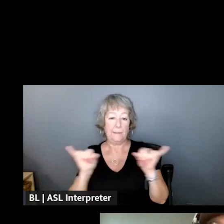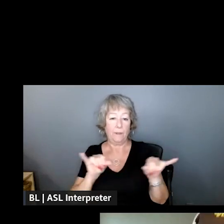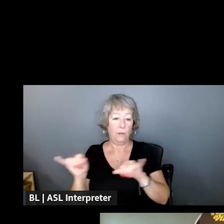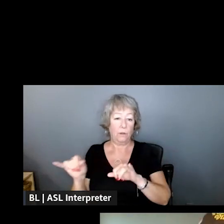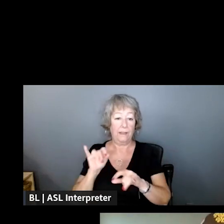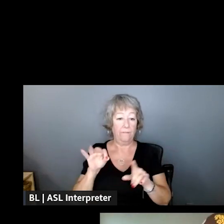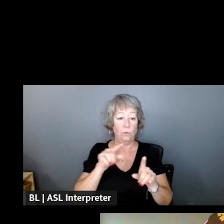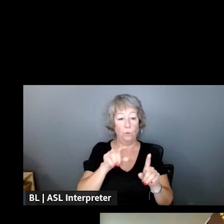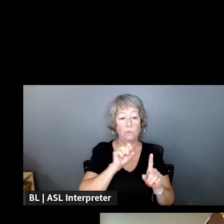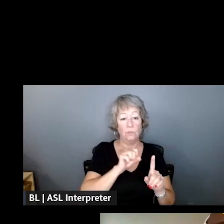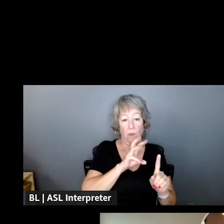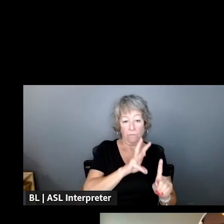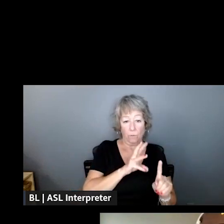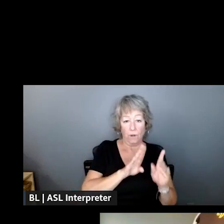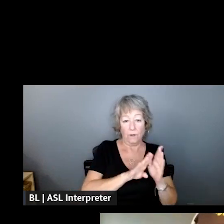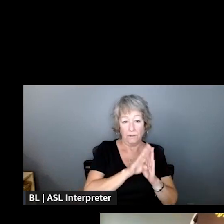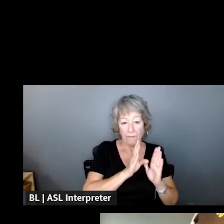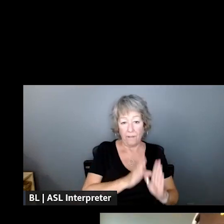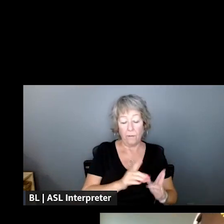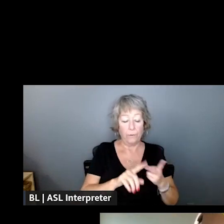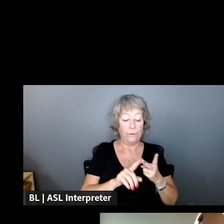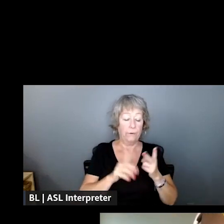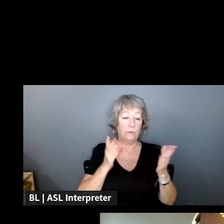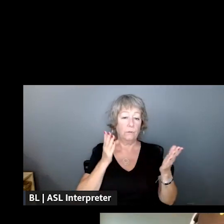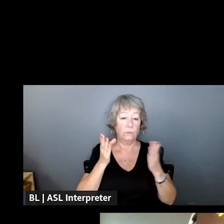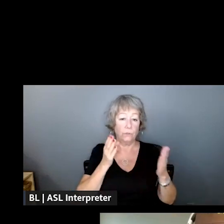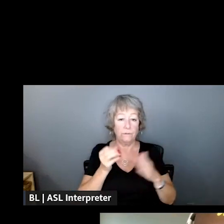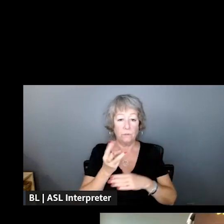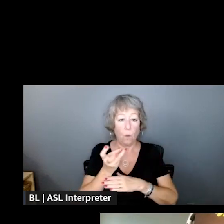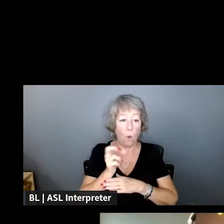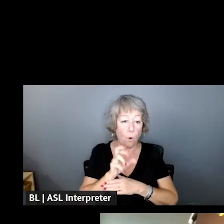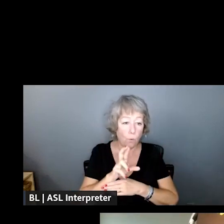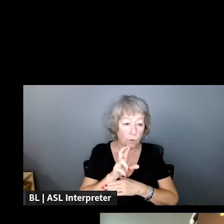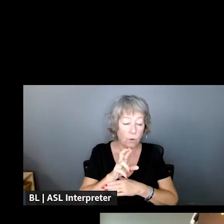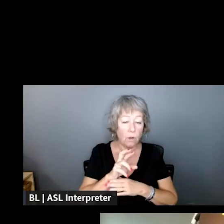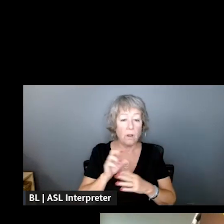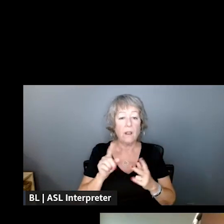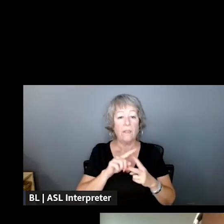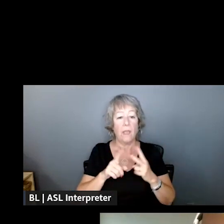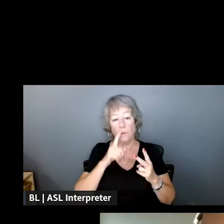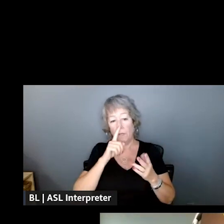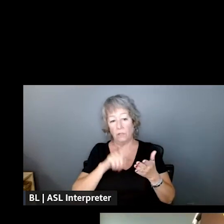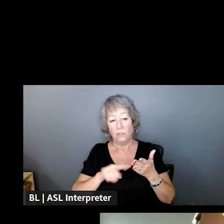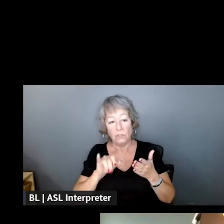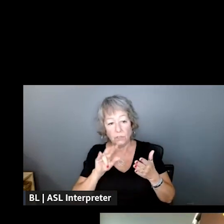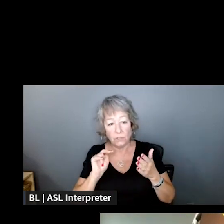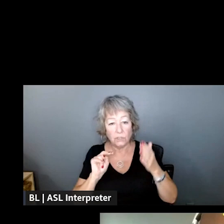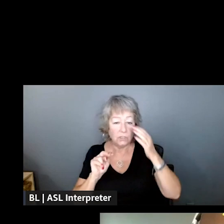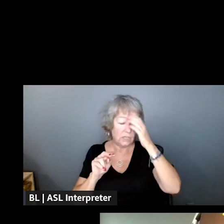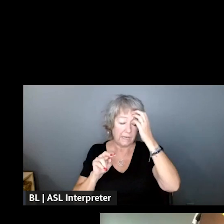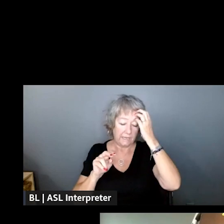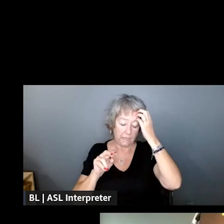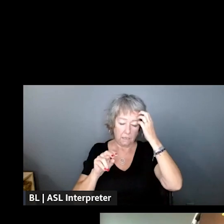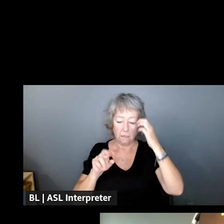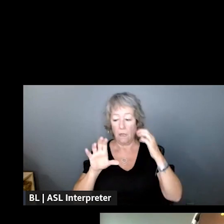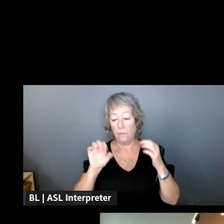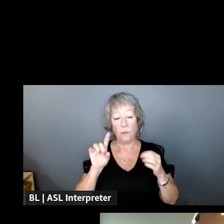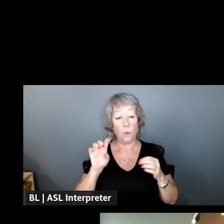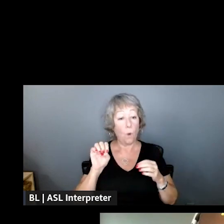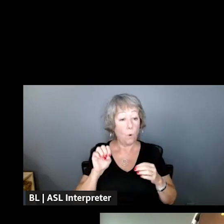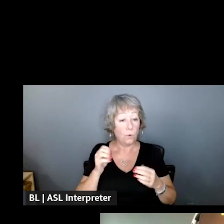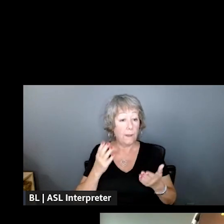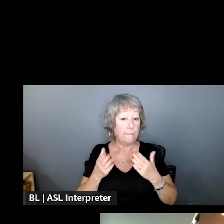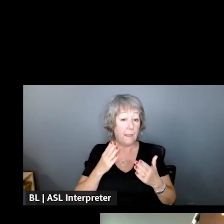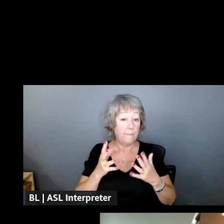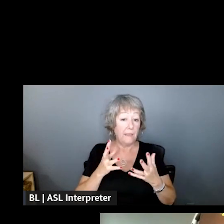software developer or a service owner, like what they'll check in the code, which might be a combination